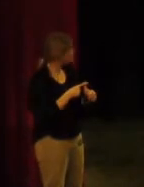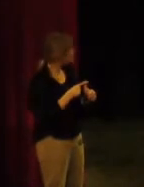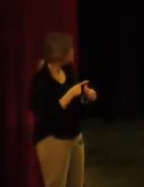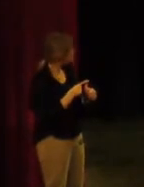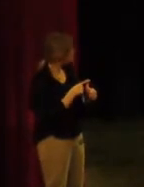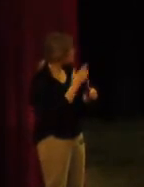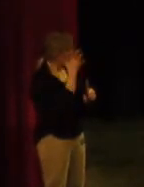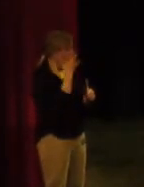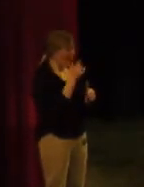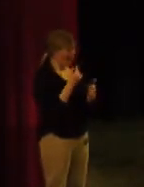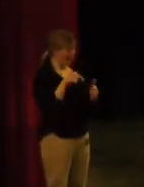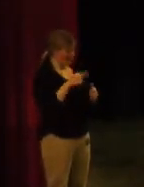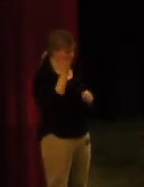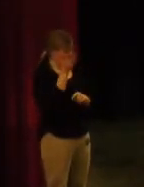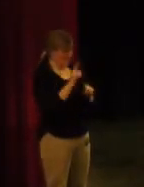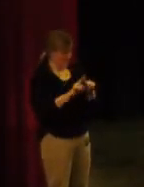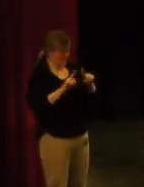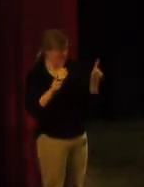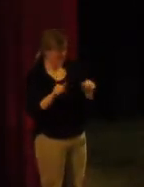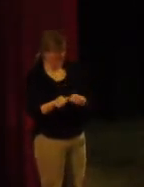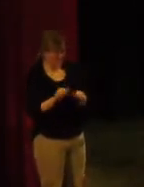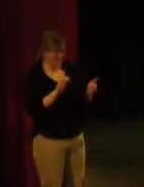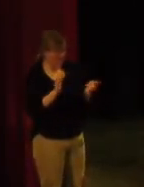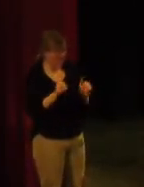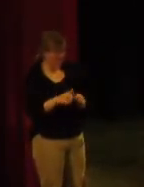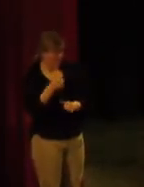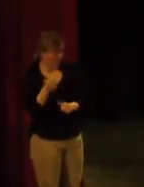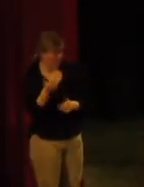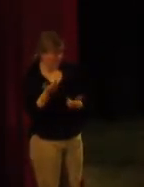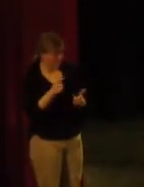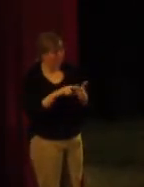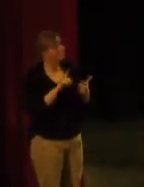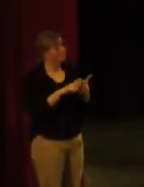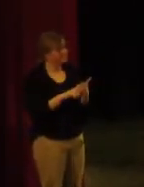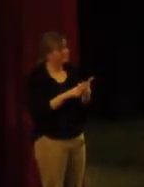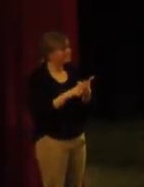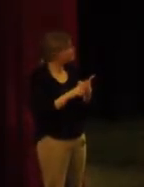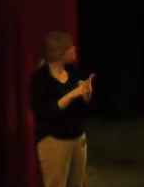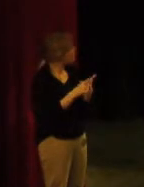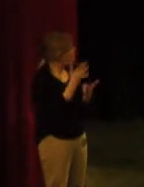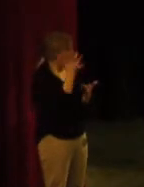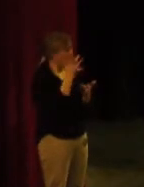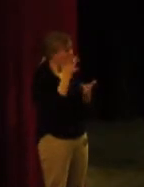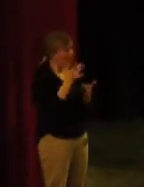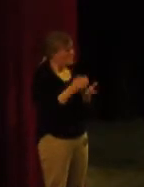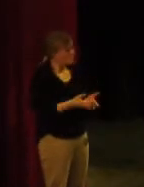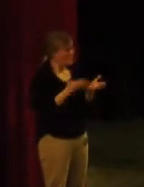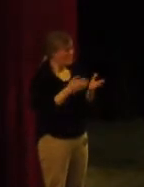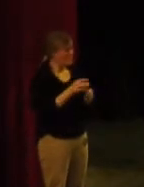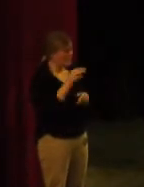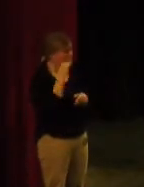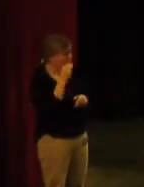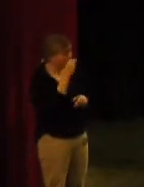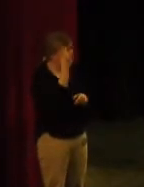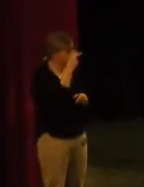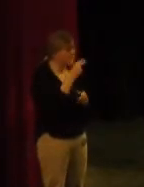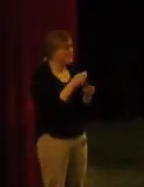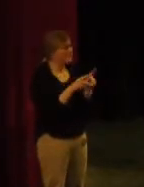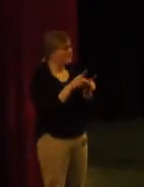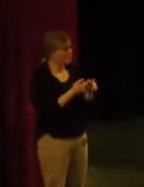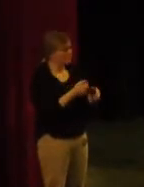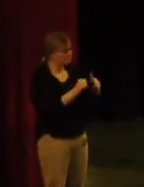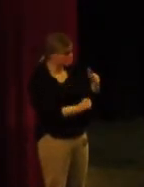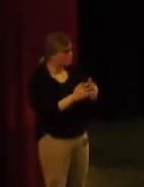this lecture different from all other lectures? Yeah, we'll cover that. The second one is, why do so many Latinos or Hispanics want to come